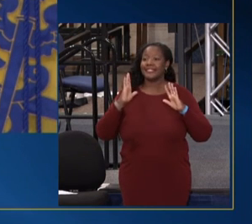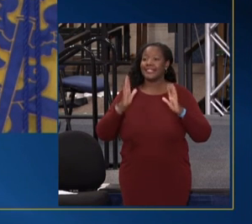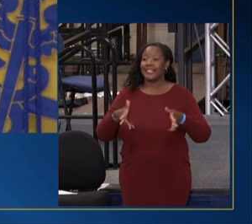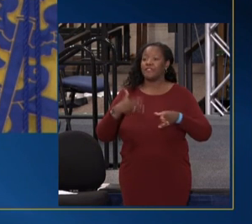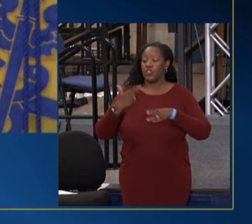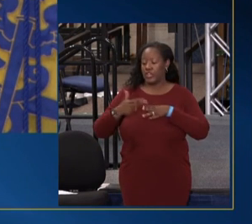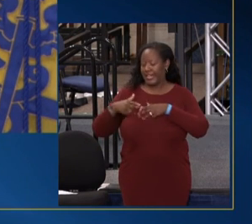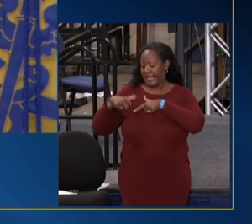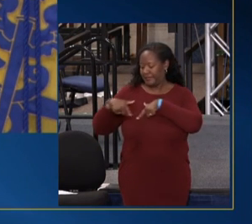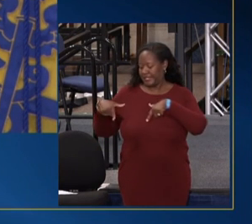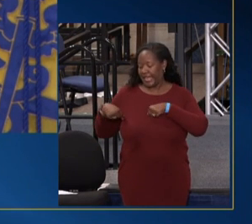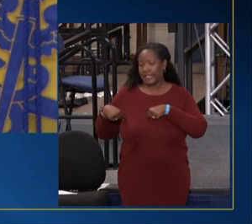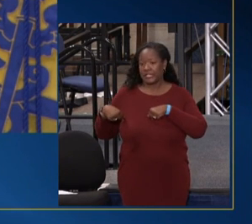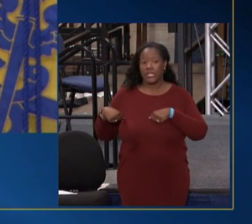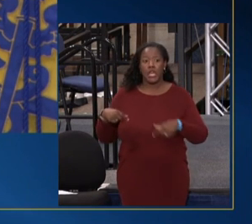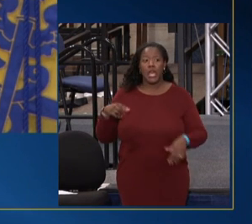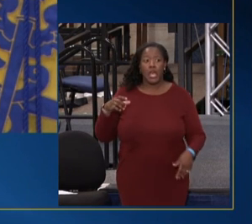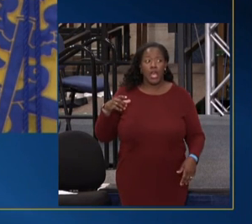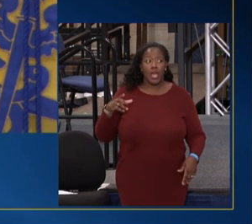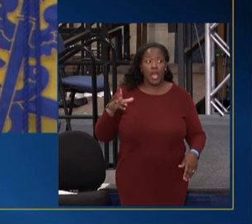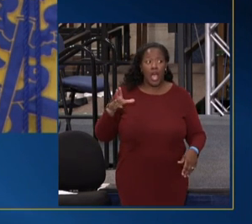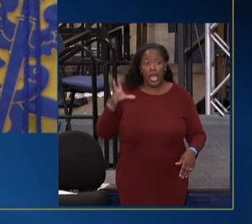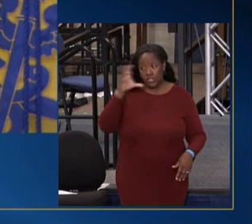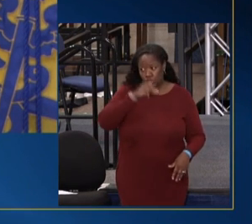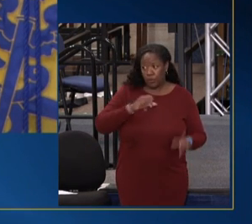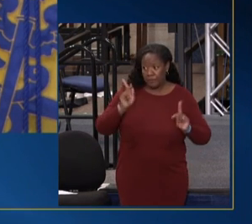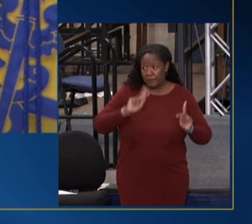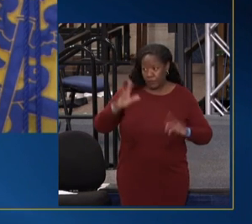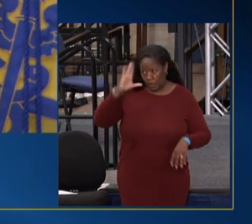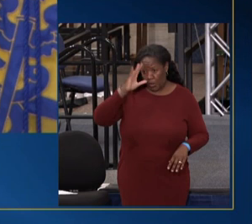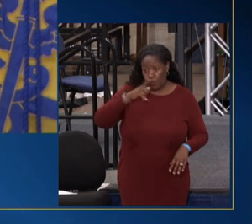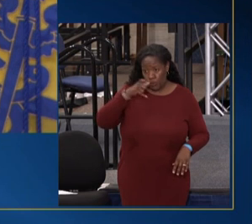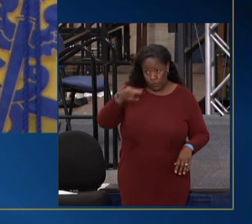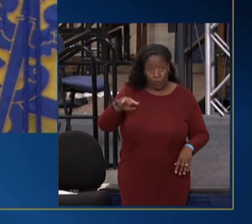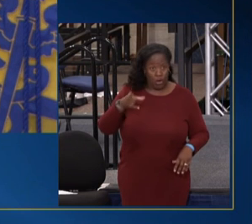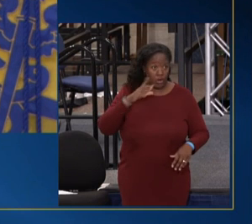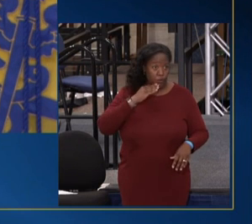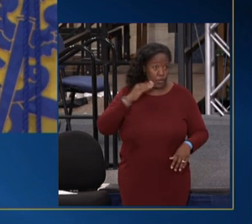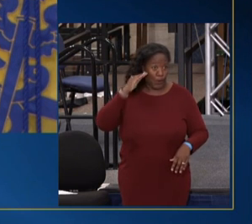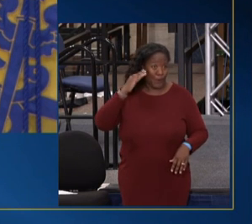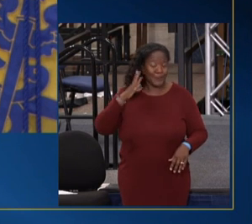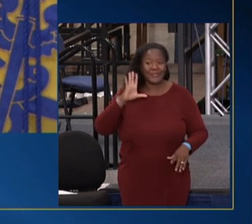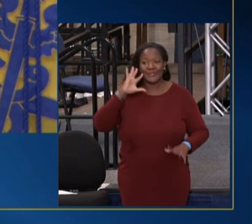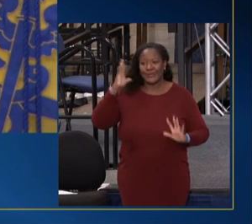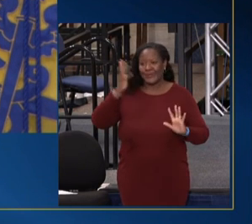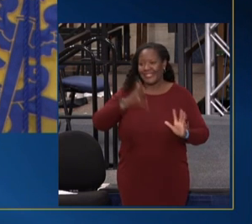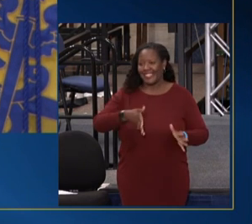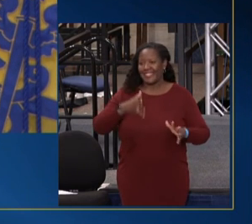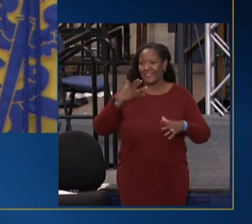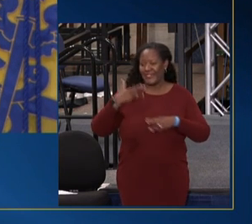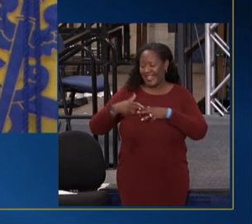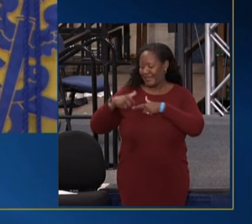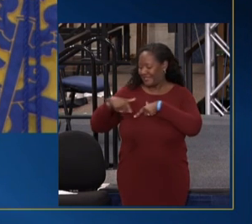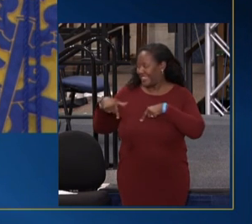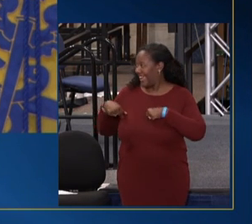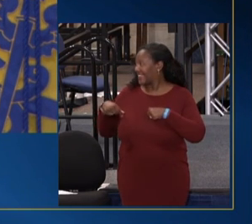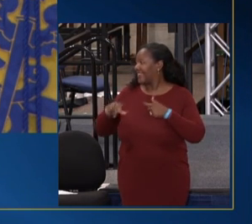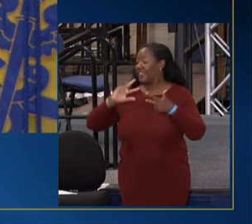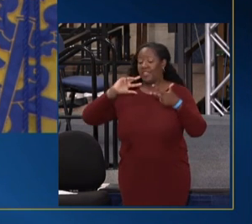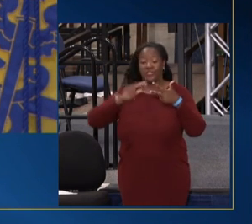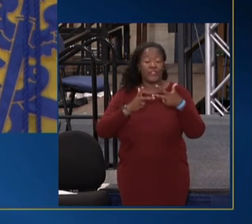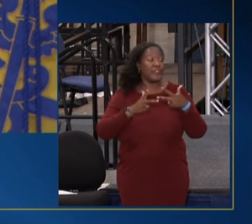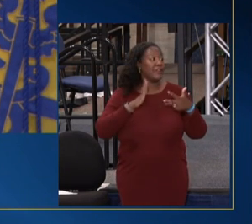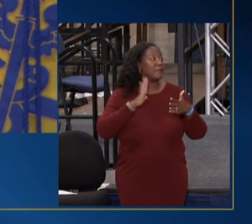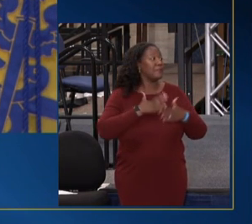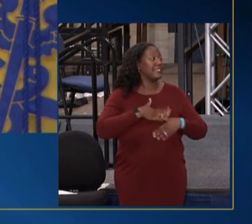here. I presume that people know you at home, so go ahead and drop off your name tag before you leave. And then three,